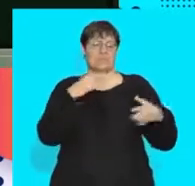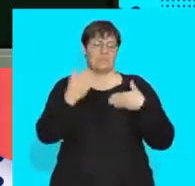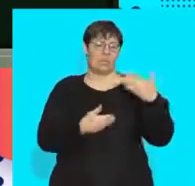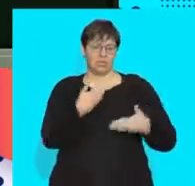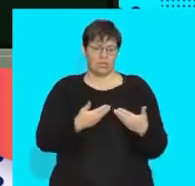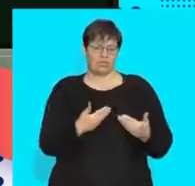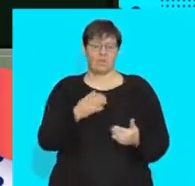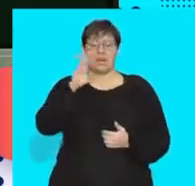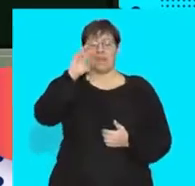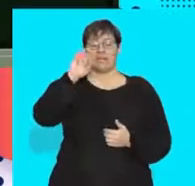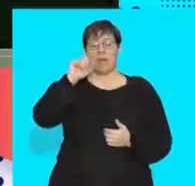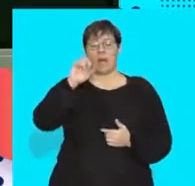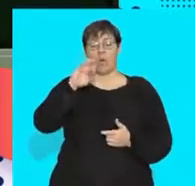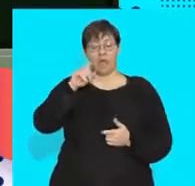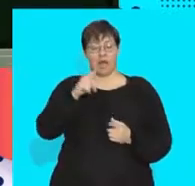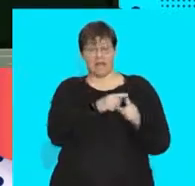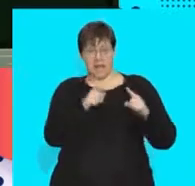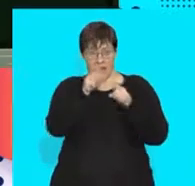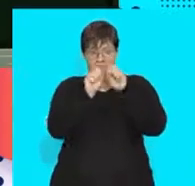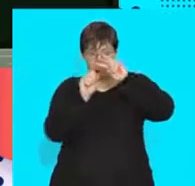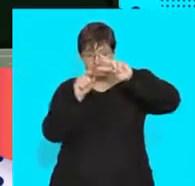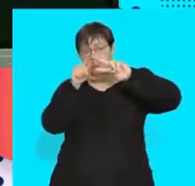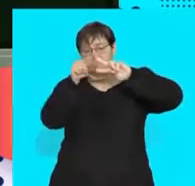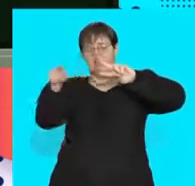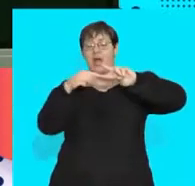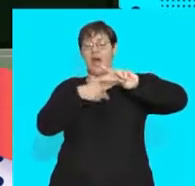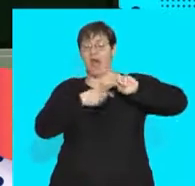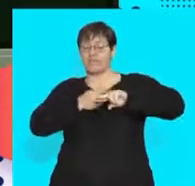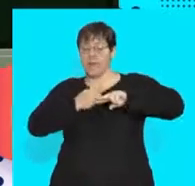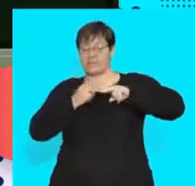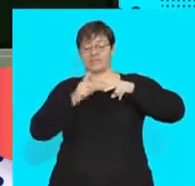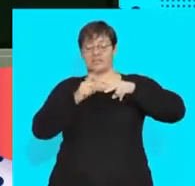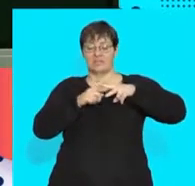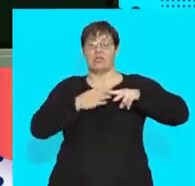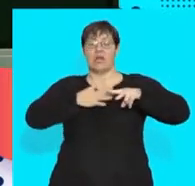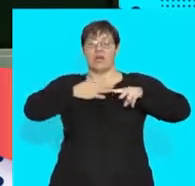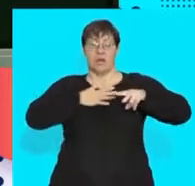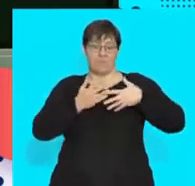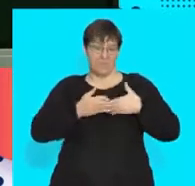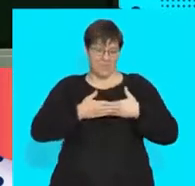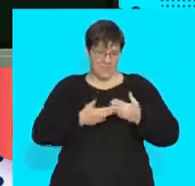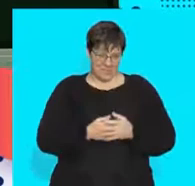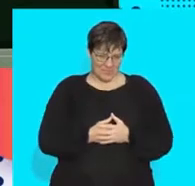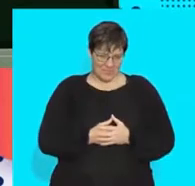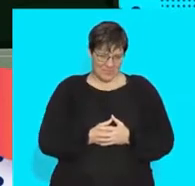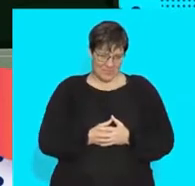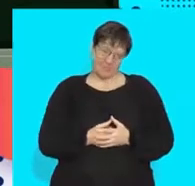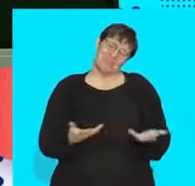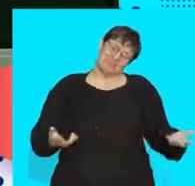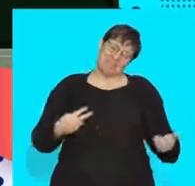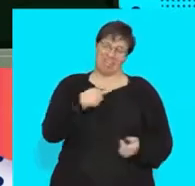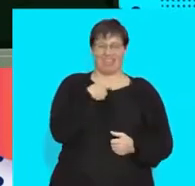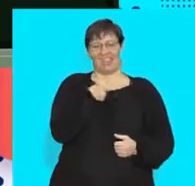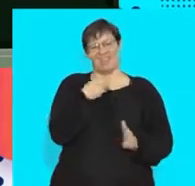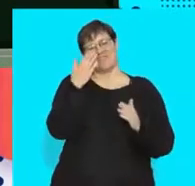whole process, the medulla oblongata, and how the heart and the lungs are going to come into working order. I'm afraid, guys, that